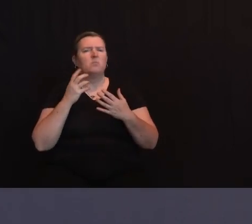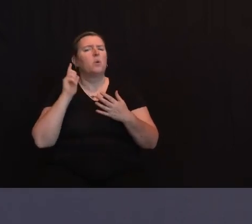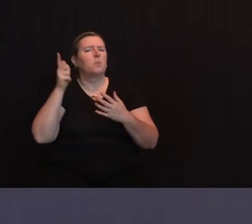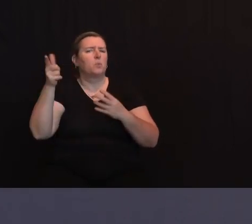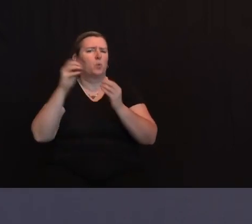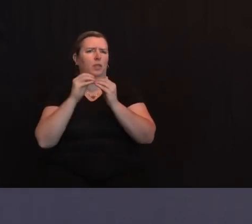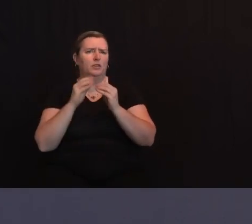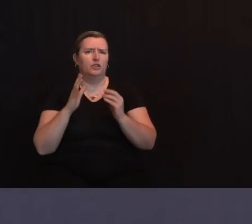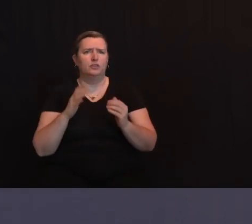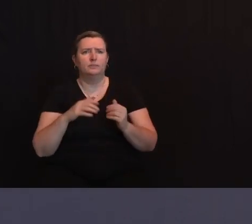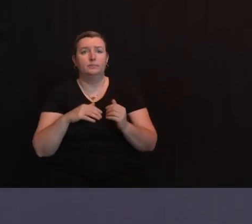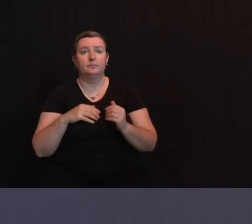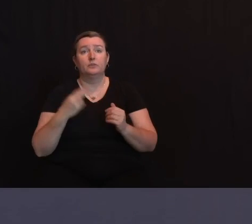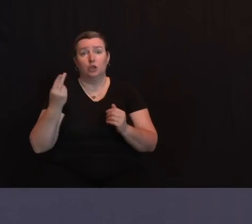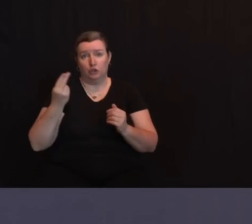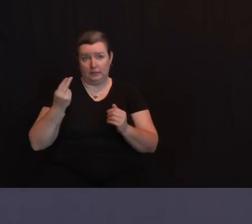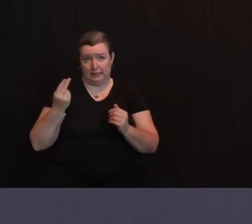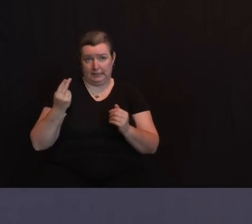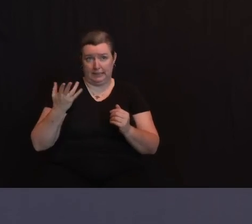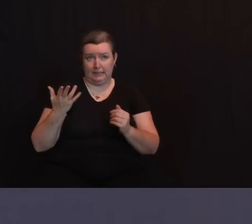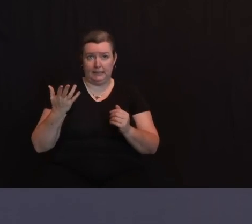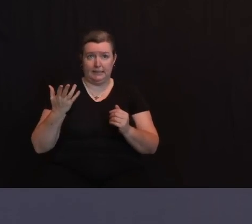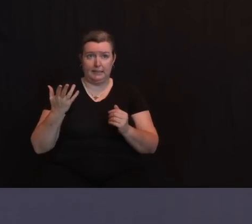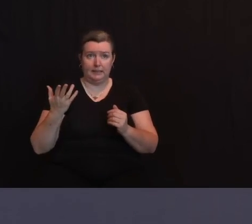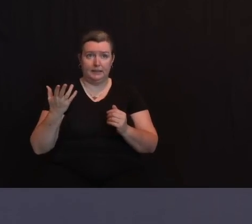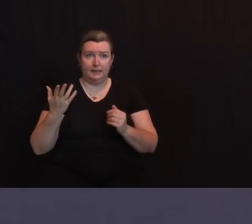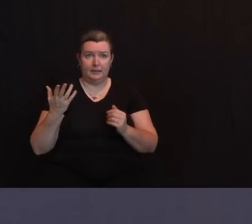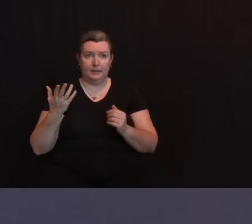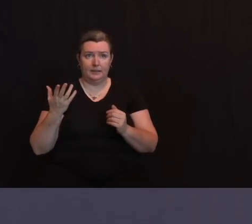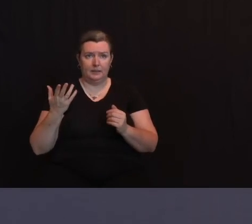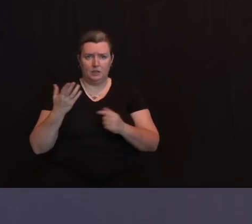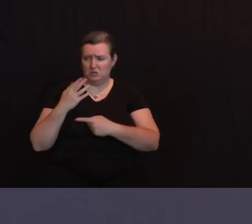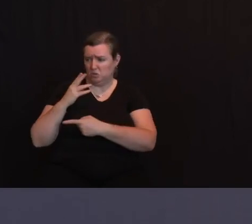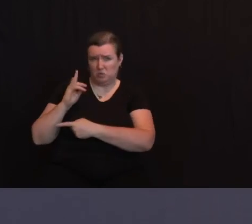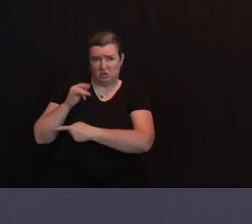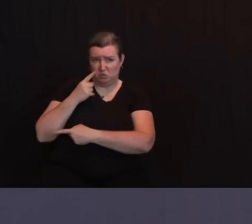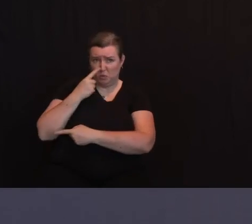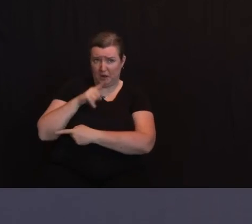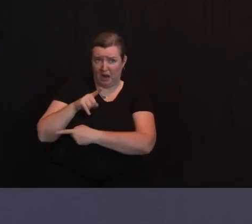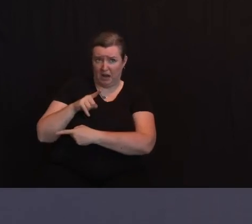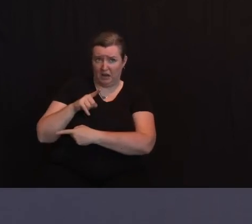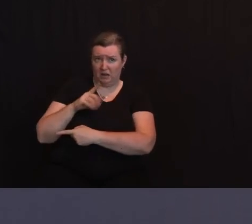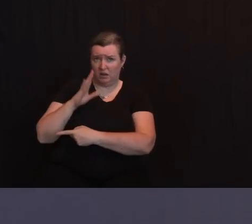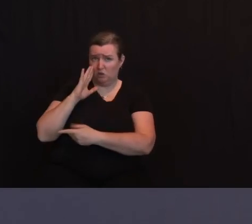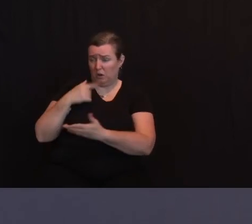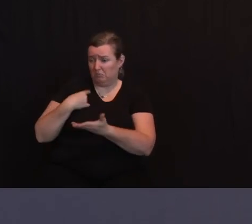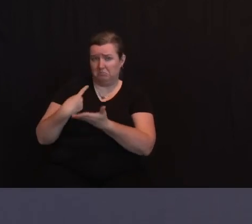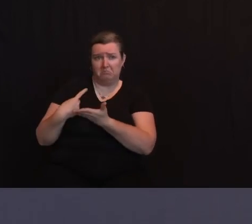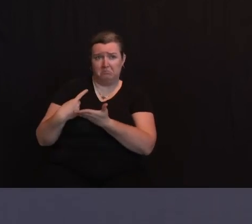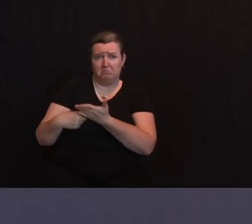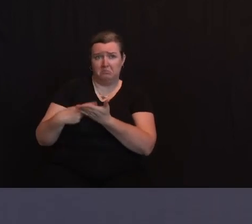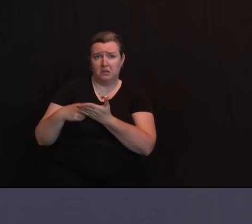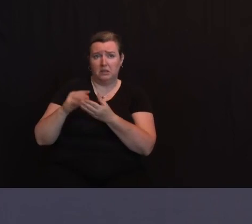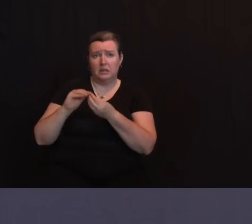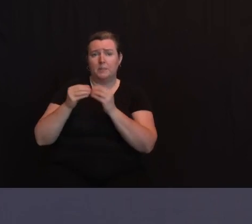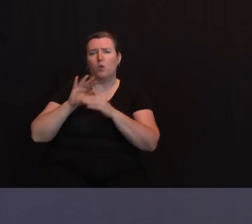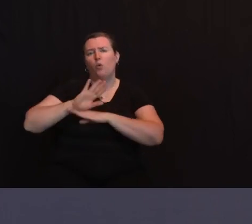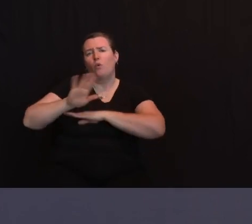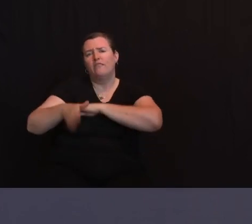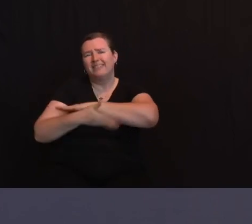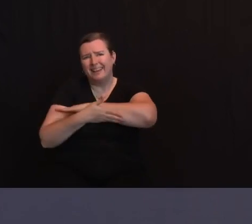Thursday, at a minimum, I may speak, Judy, with your blessing, to not just the overnight numbers, but anything on the unemployment